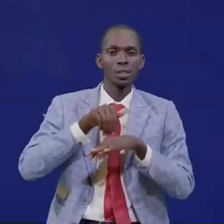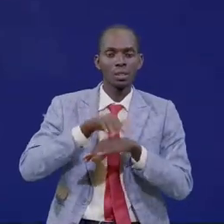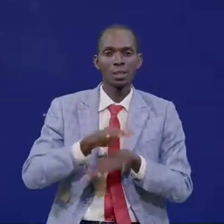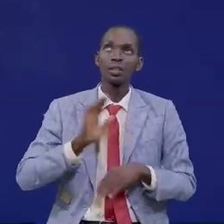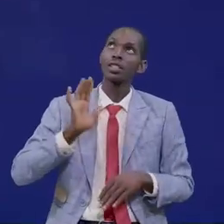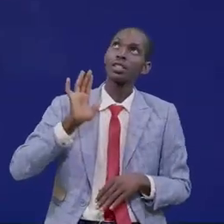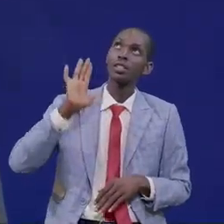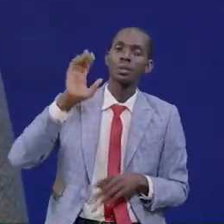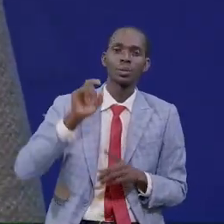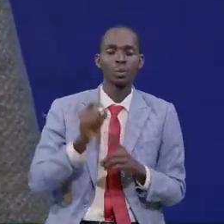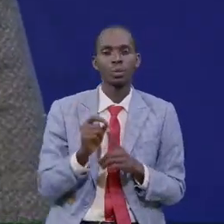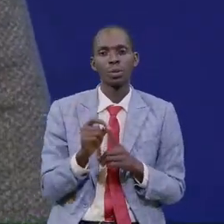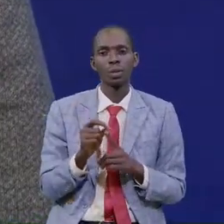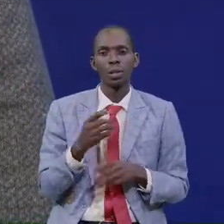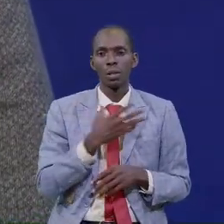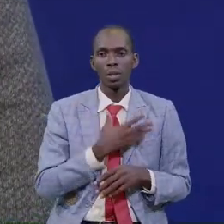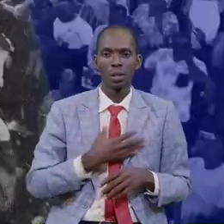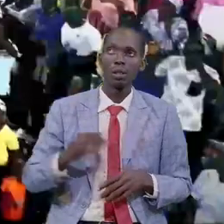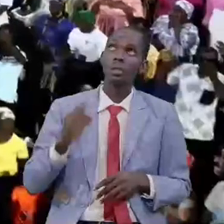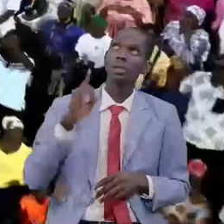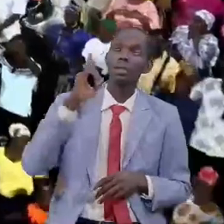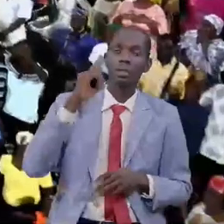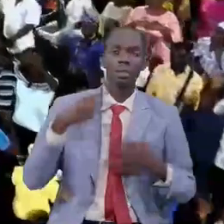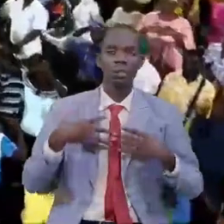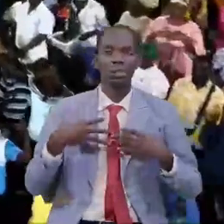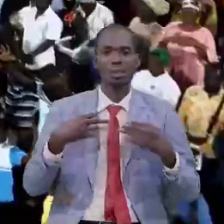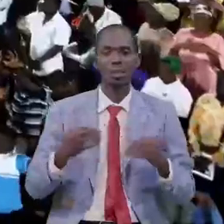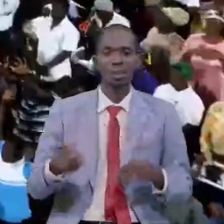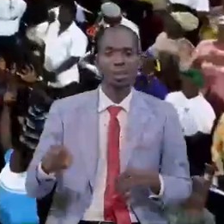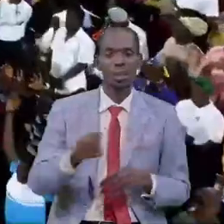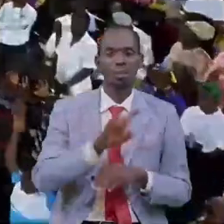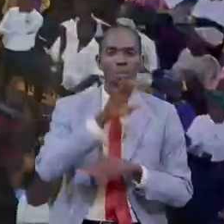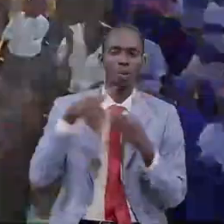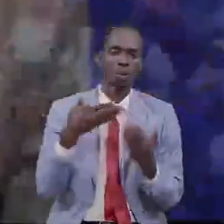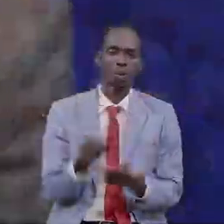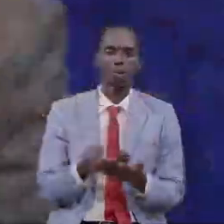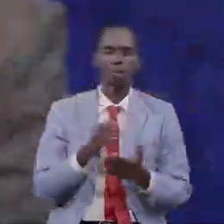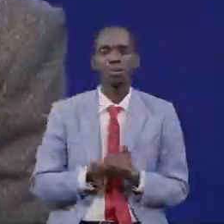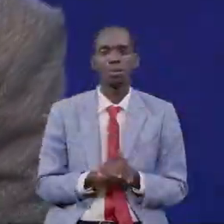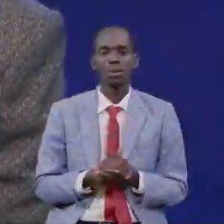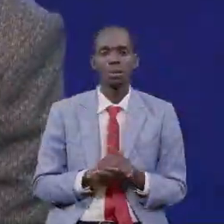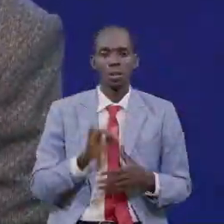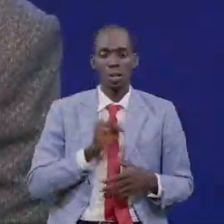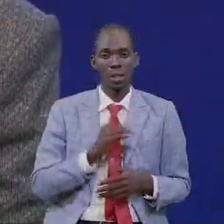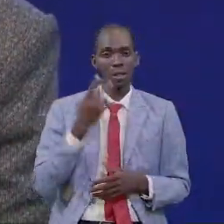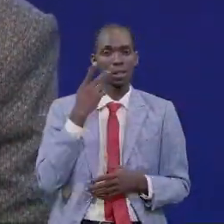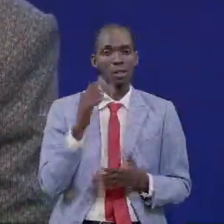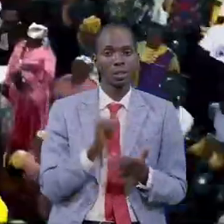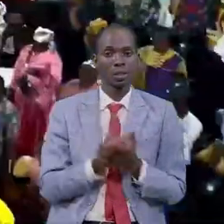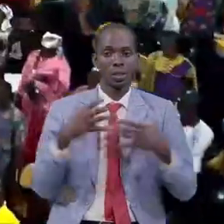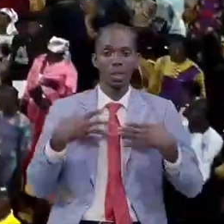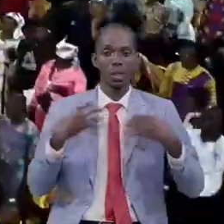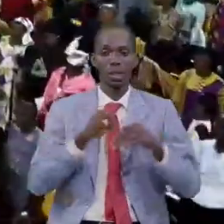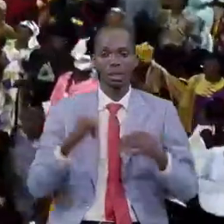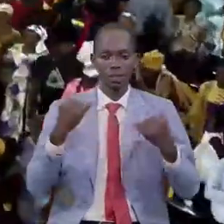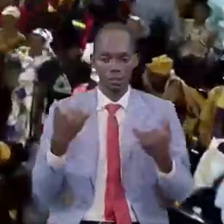là, and he healed them all. Et les a guéris tous. I see that healing je over there to my right hand là-bas